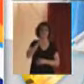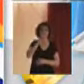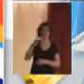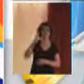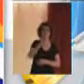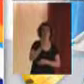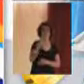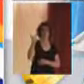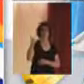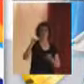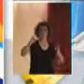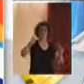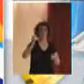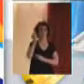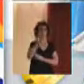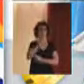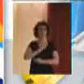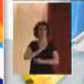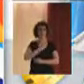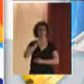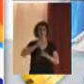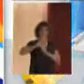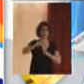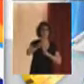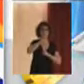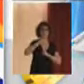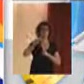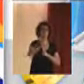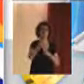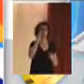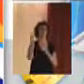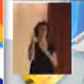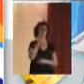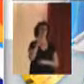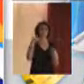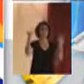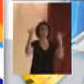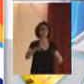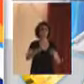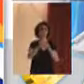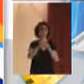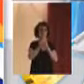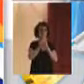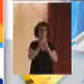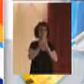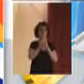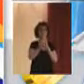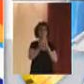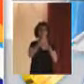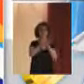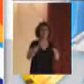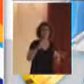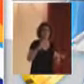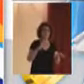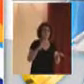It is based on 3 years since the onset of the lesion, and we can see that in the category